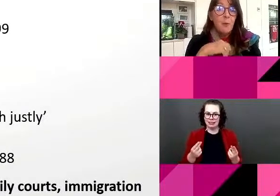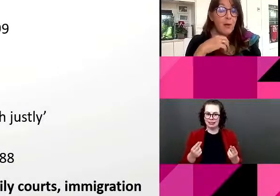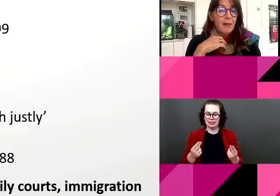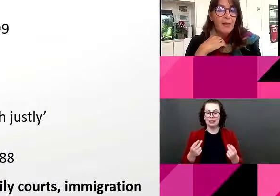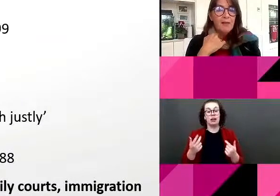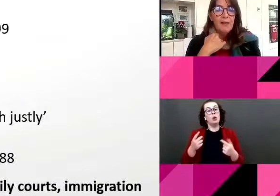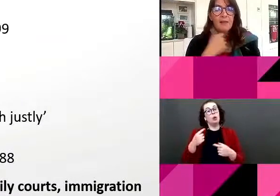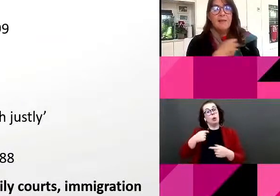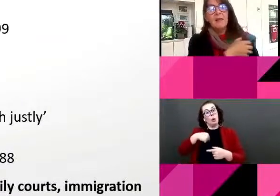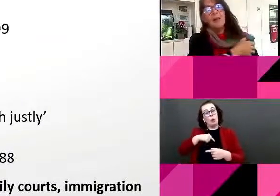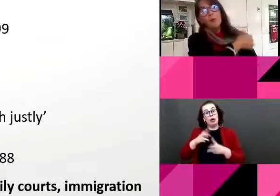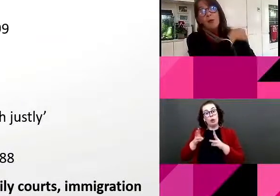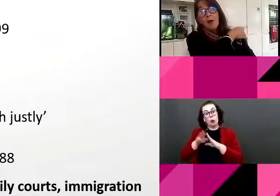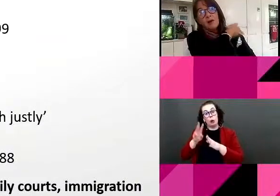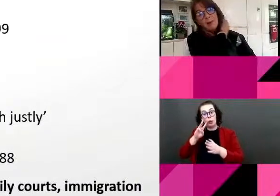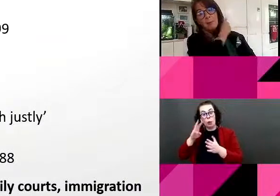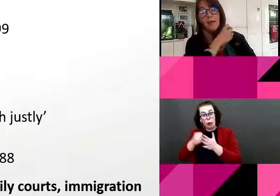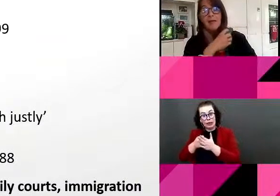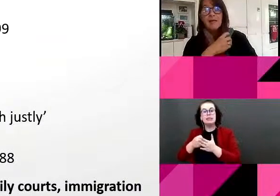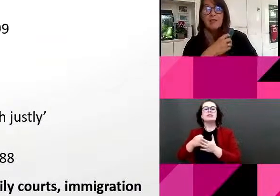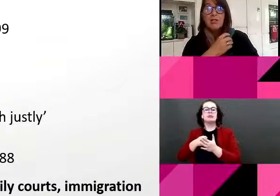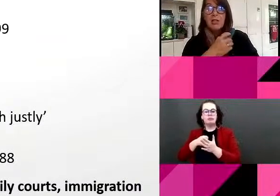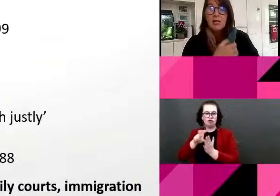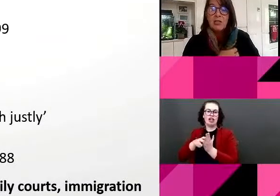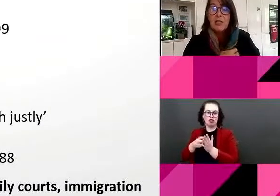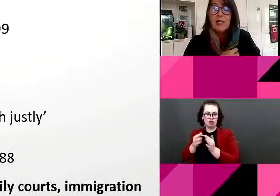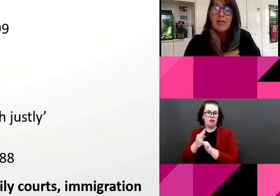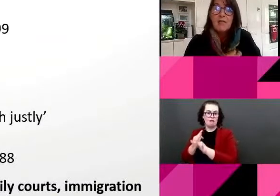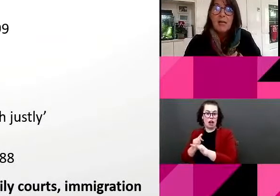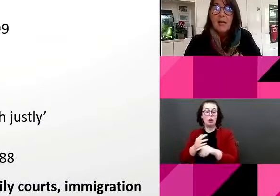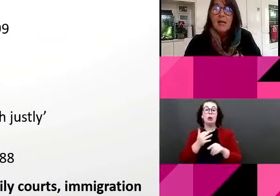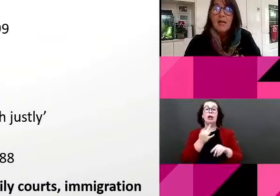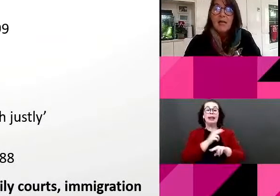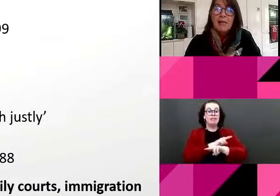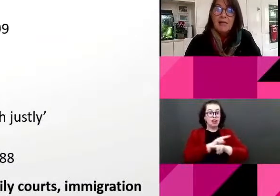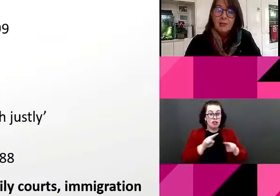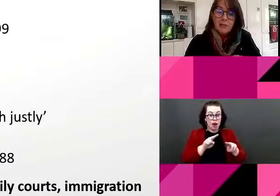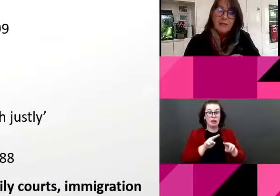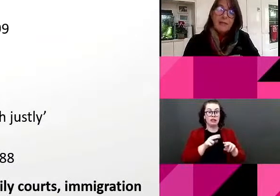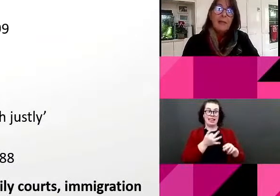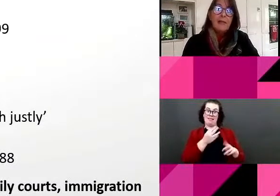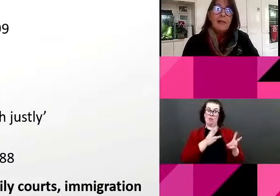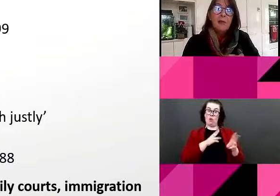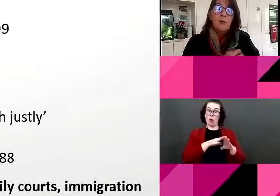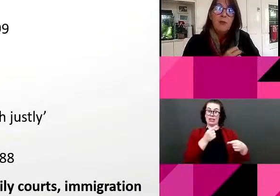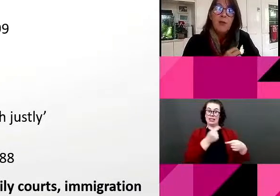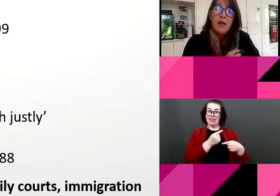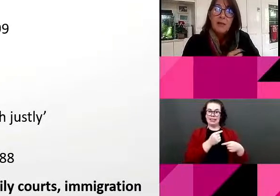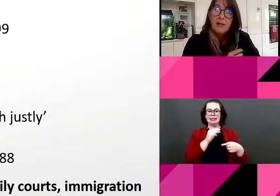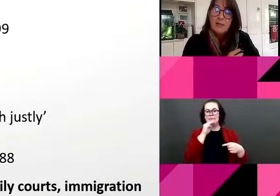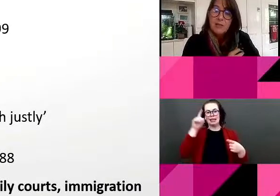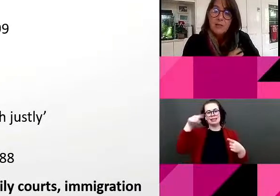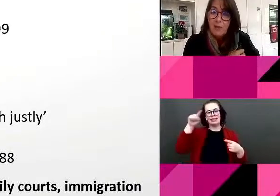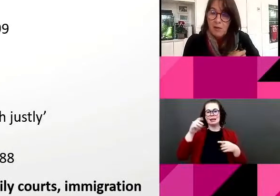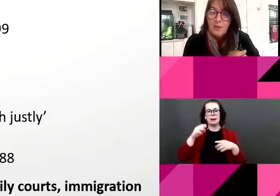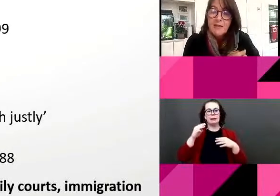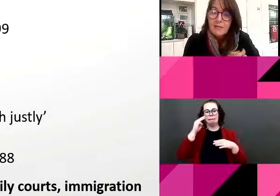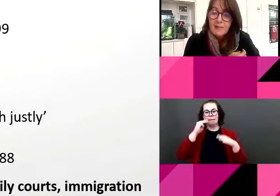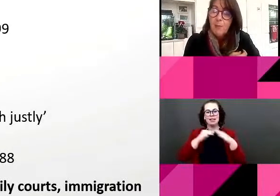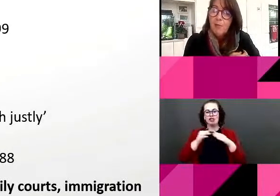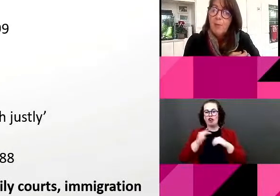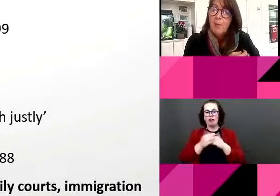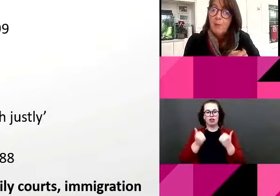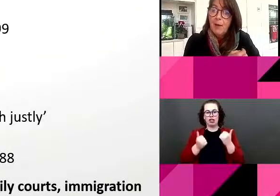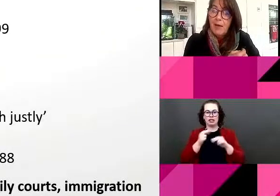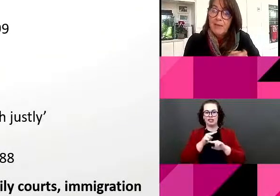Justice when we work like that. We are campaigning to change that. And interestingly, Northern Ireland, as you may know,